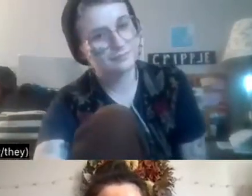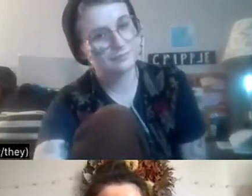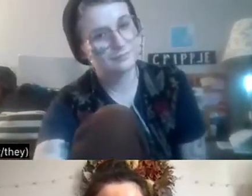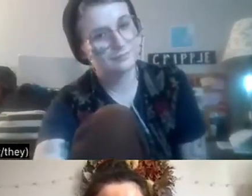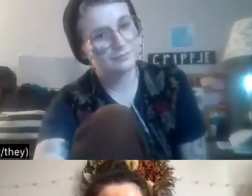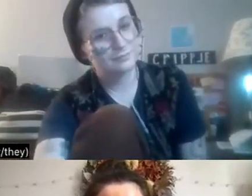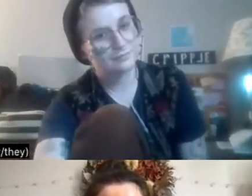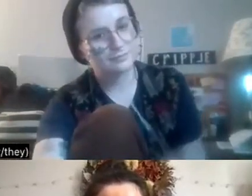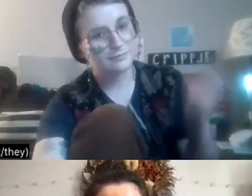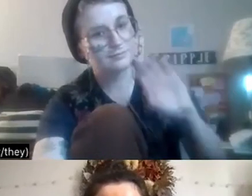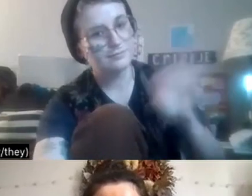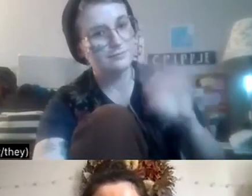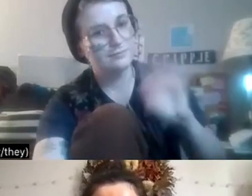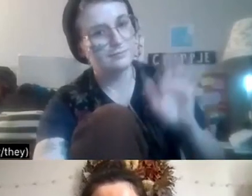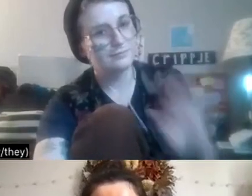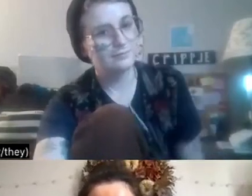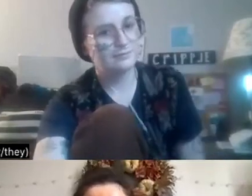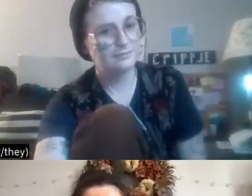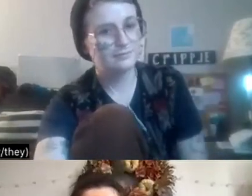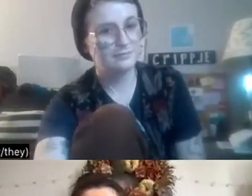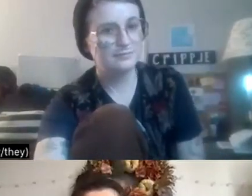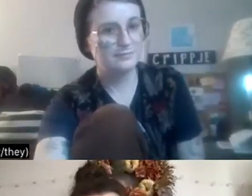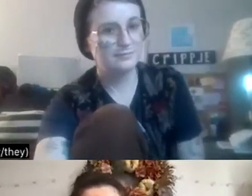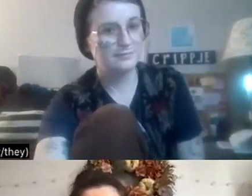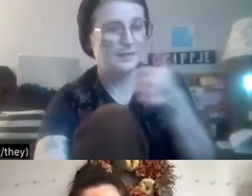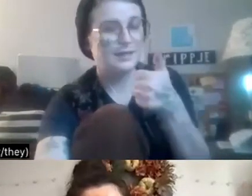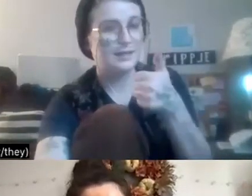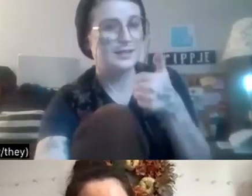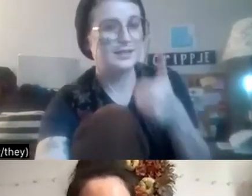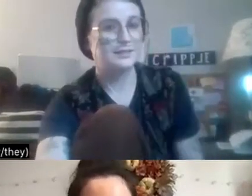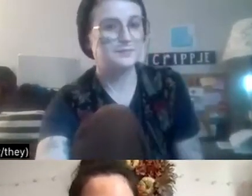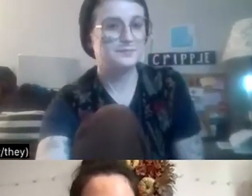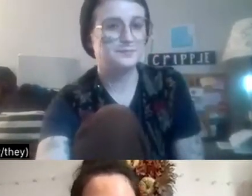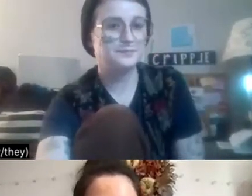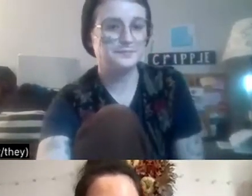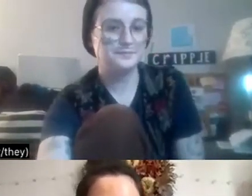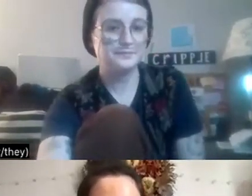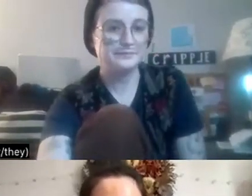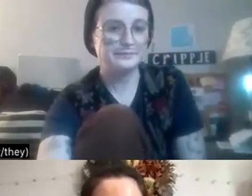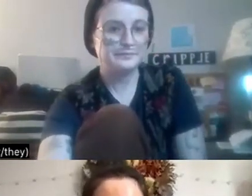Alrighty. Bye, y'all. I will end the call now. Thanks, Ben.